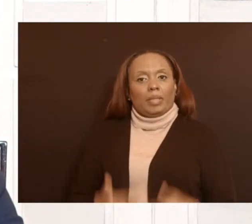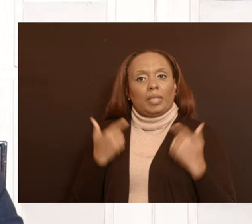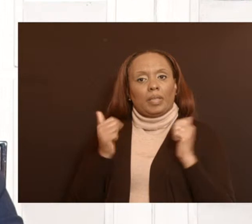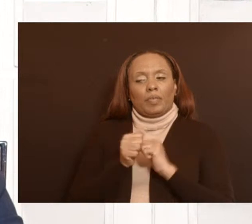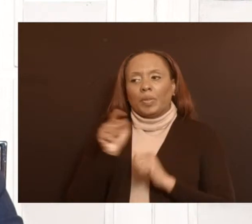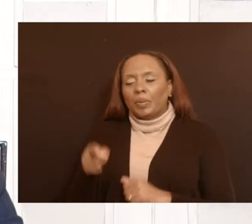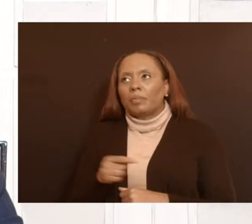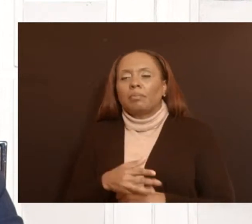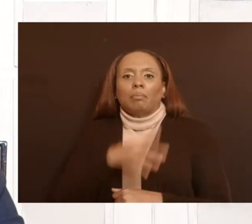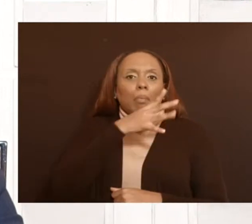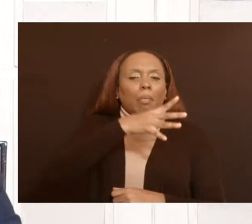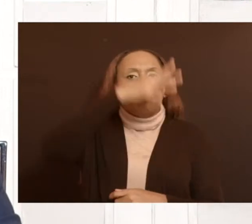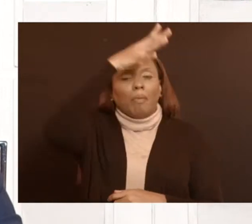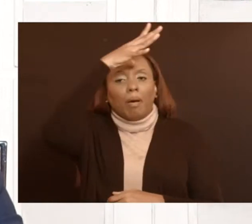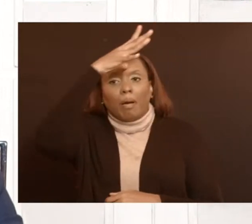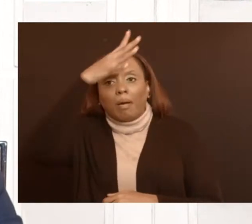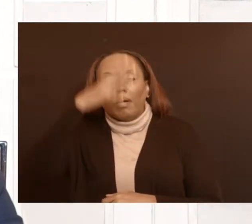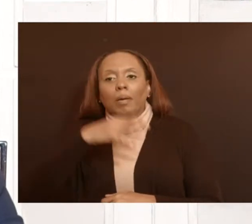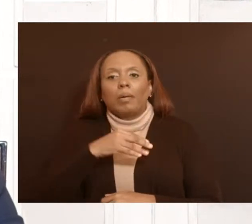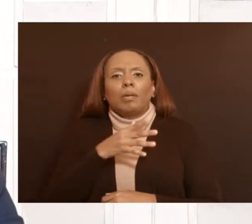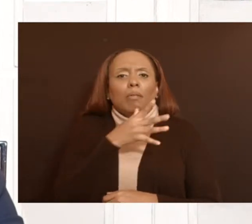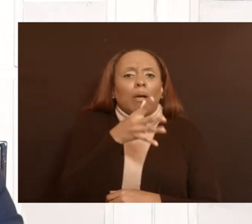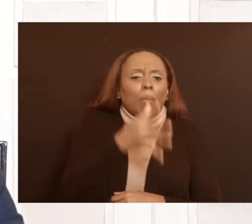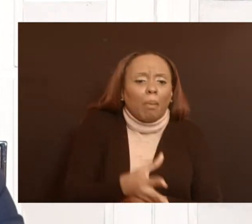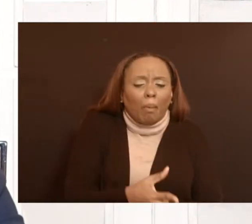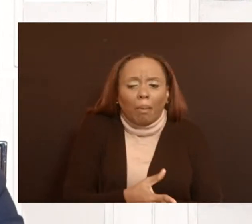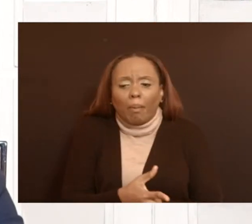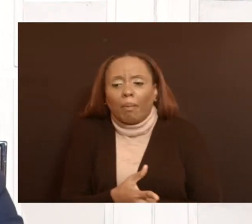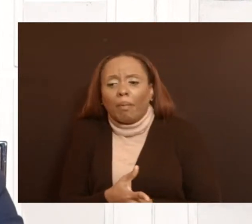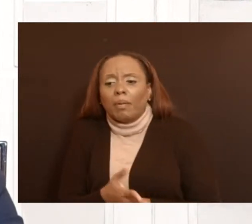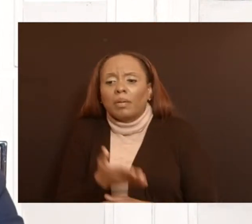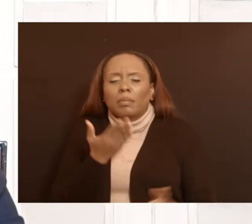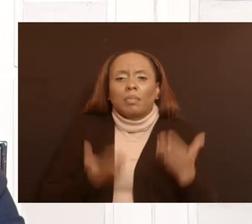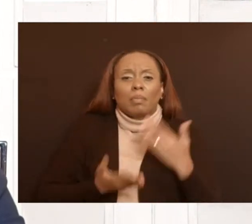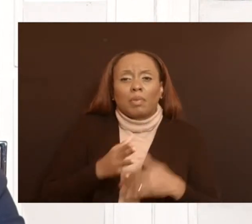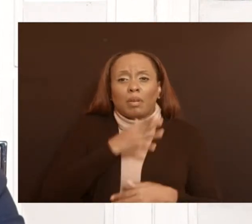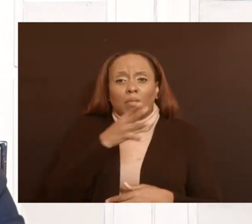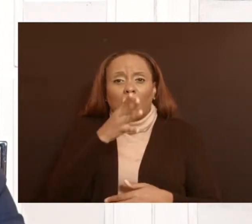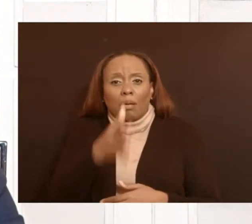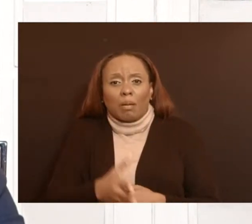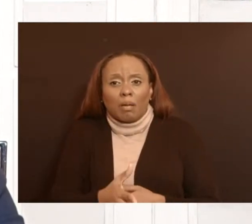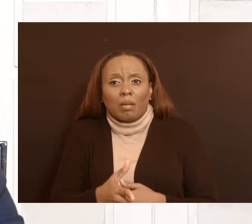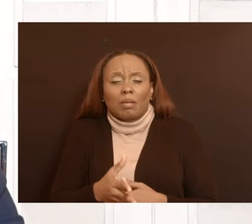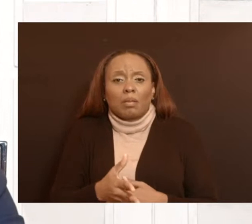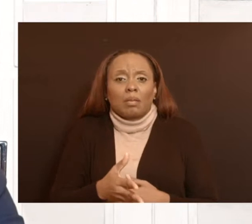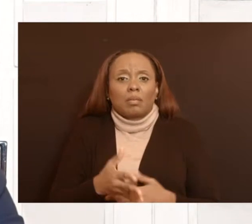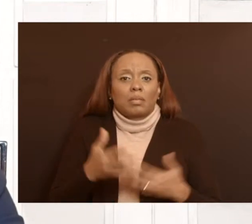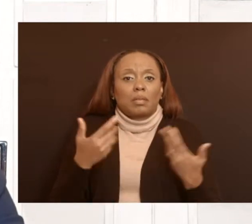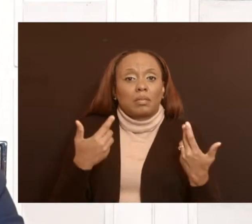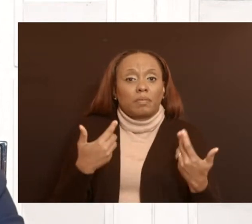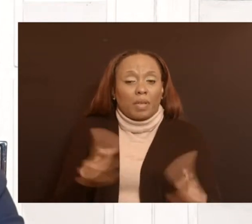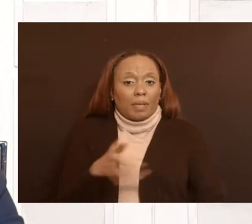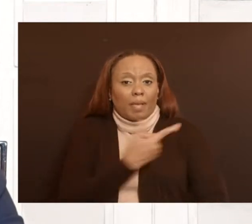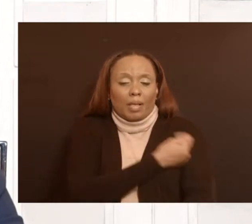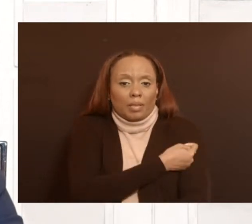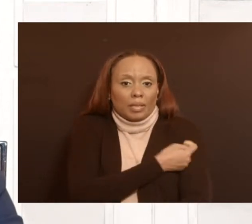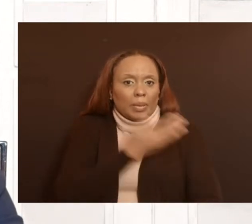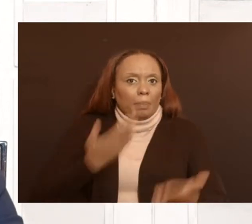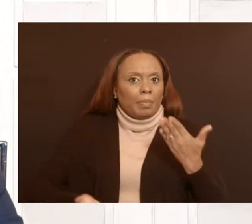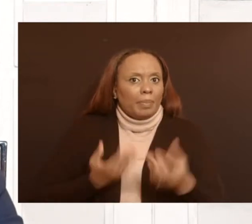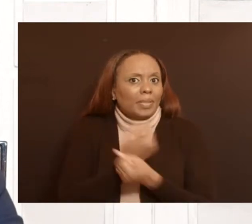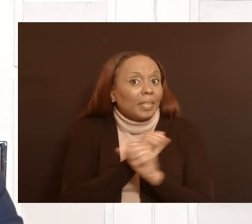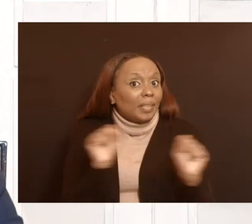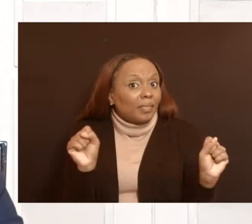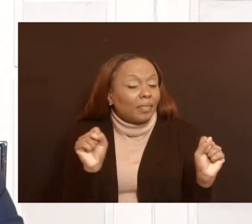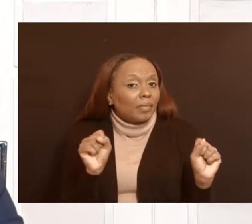your mother, your father, your old little granny, who probably was vaccinated, probably would not get into trouble. But the others in the